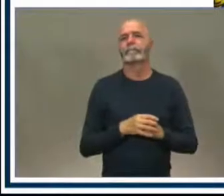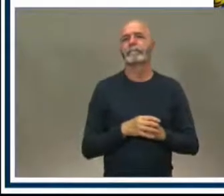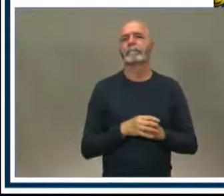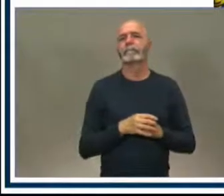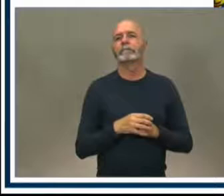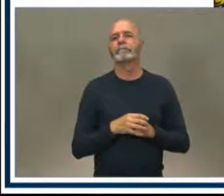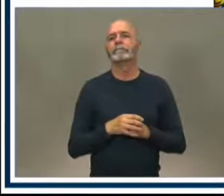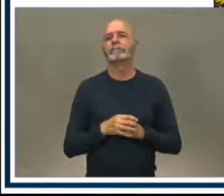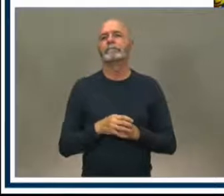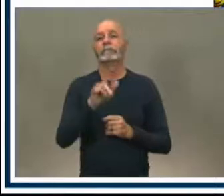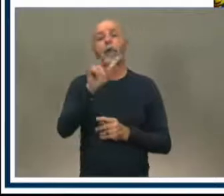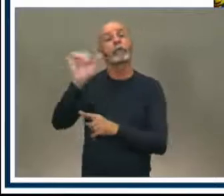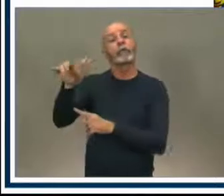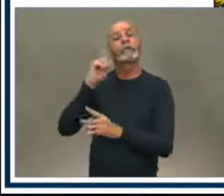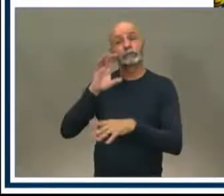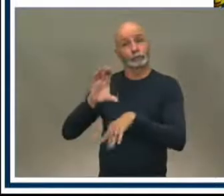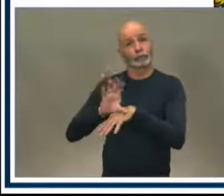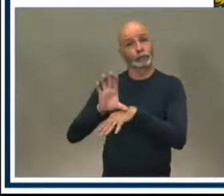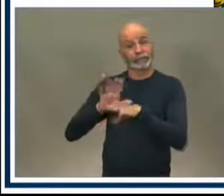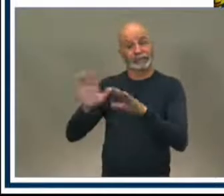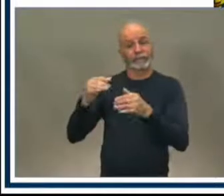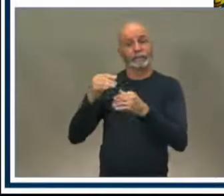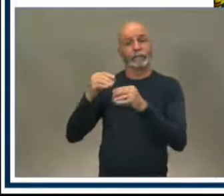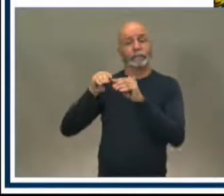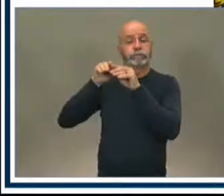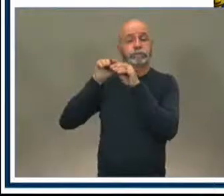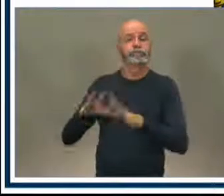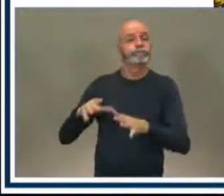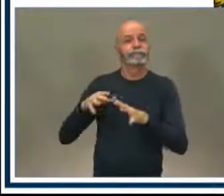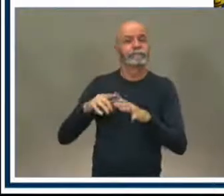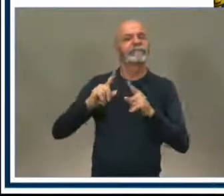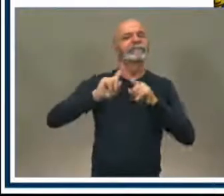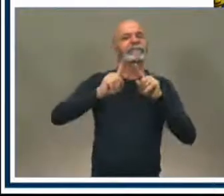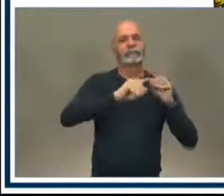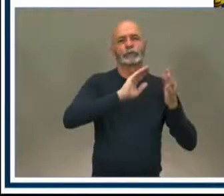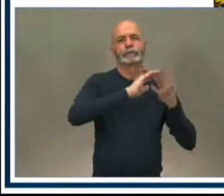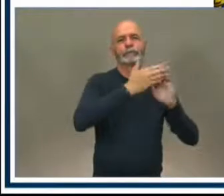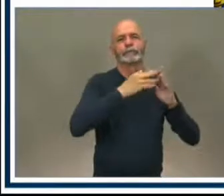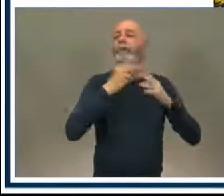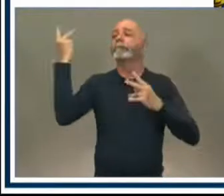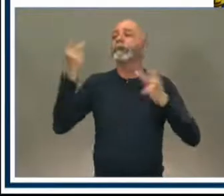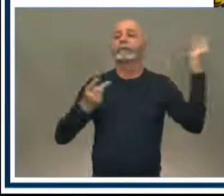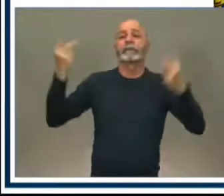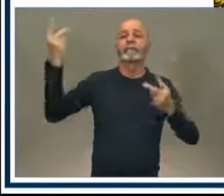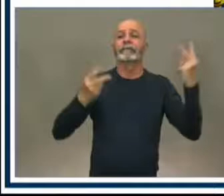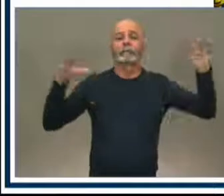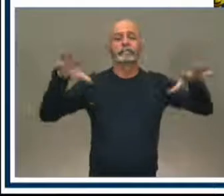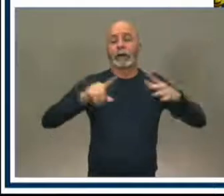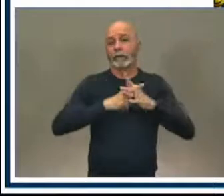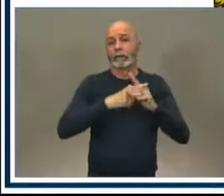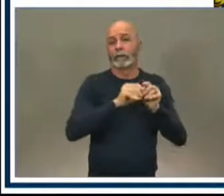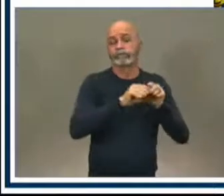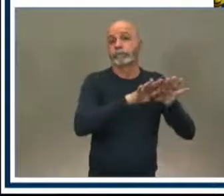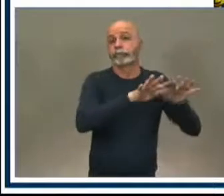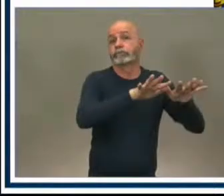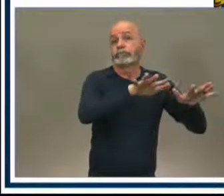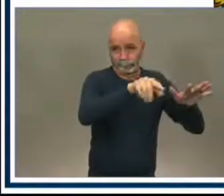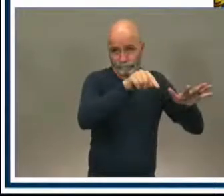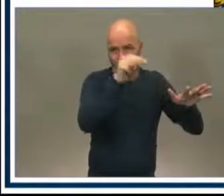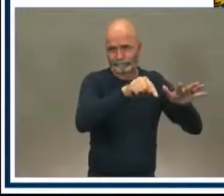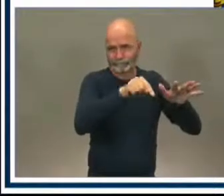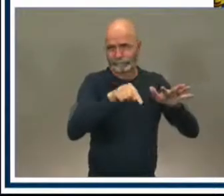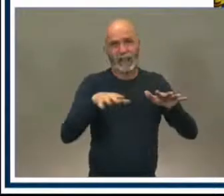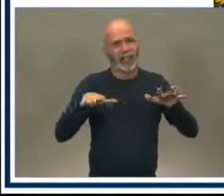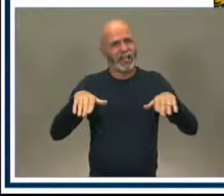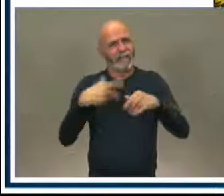large outbreak of why they are hesitant to get vaccinated if there's large numbers who are not vaccinated? Do you understand